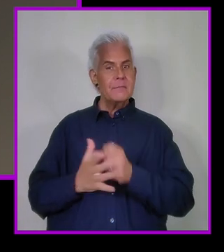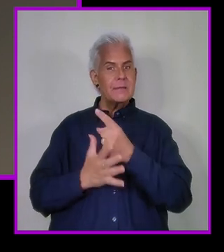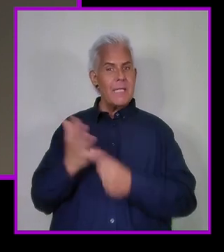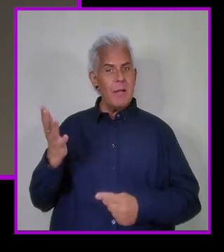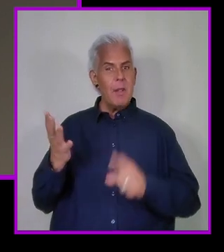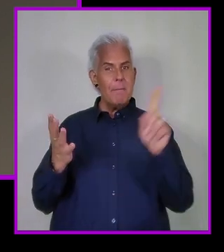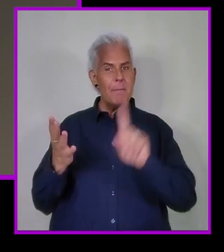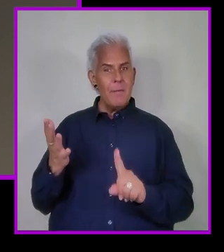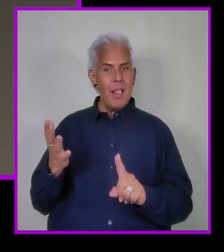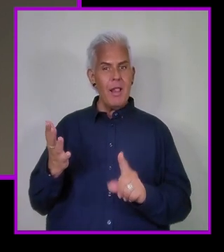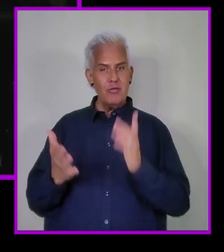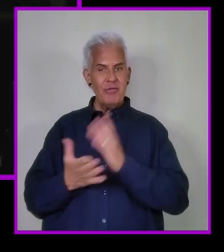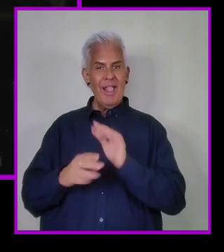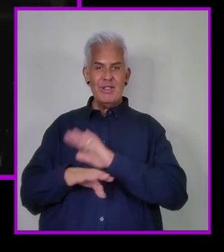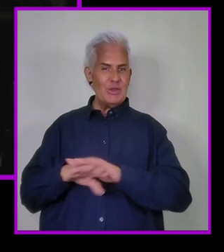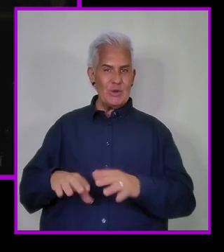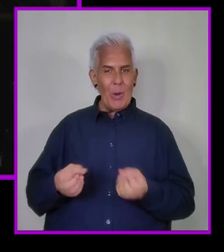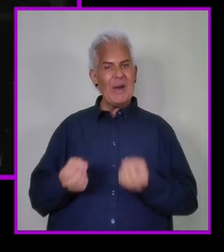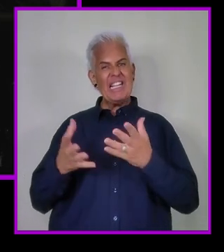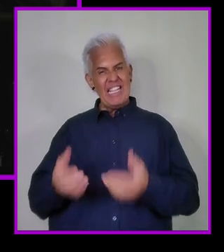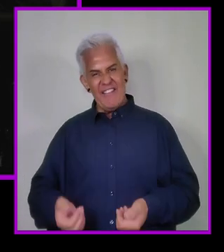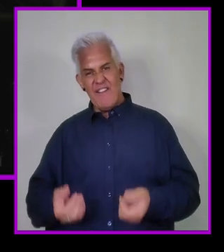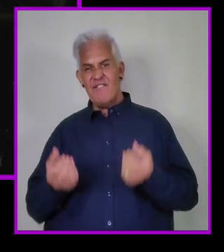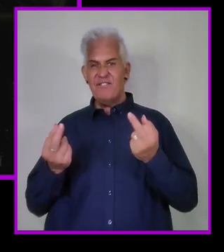people who really don't give a fuck.